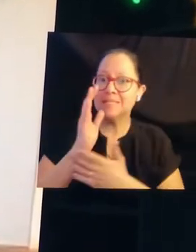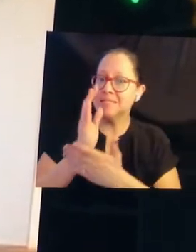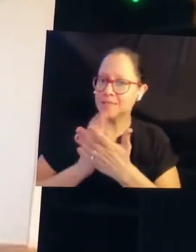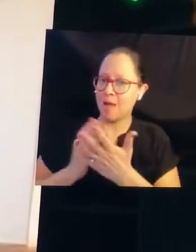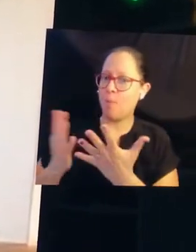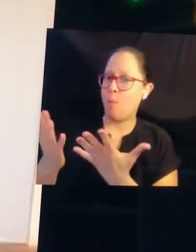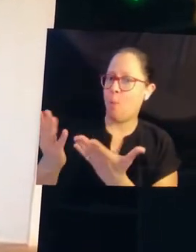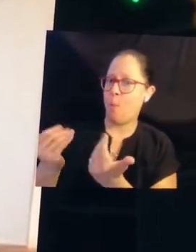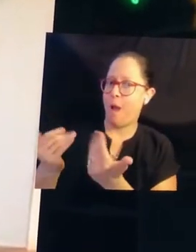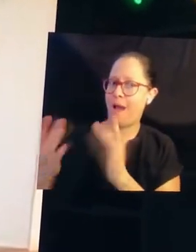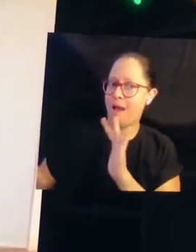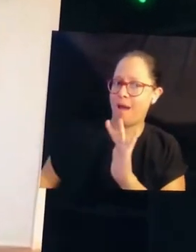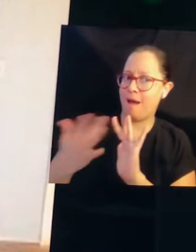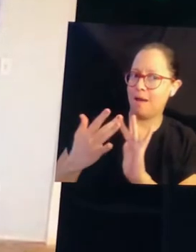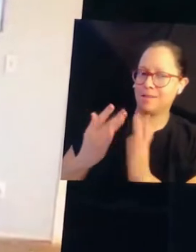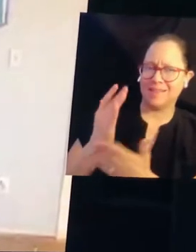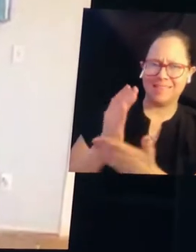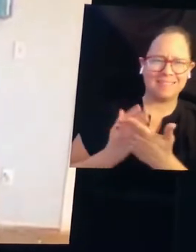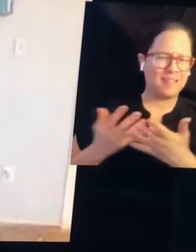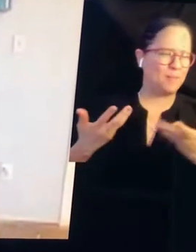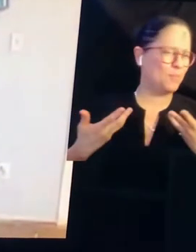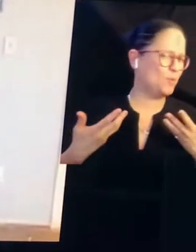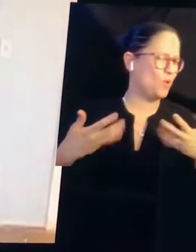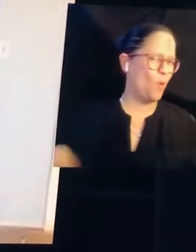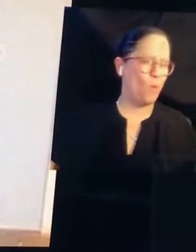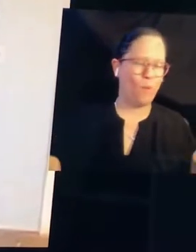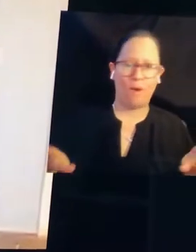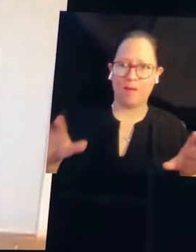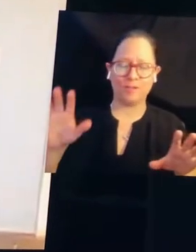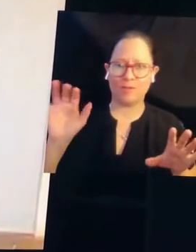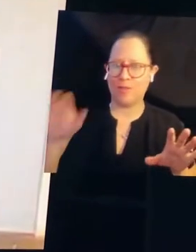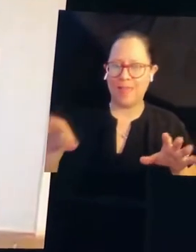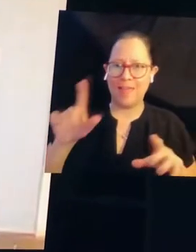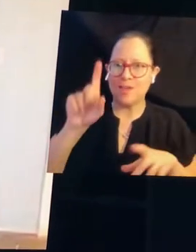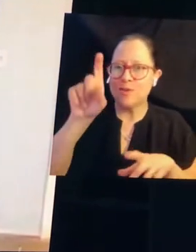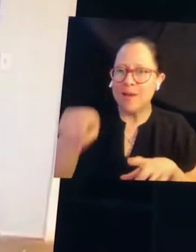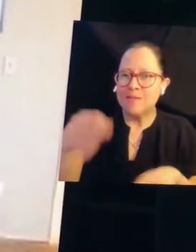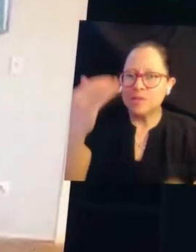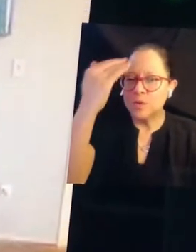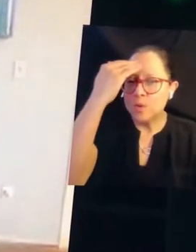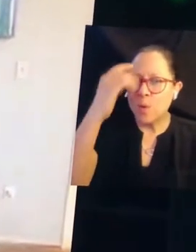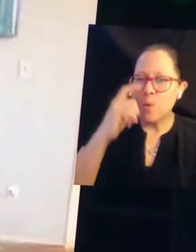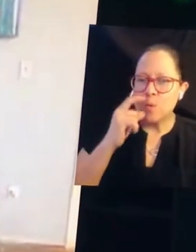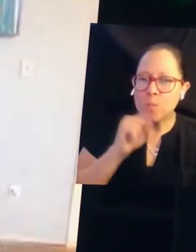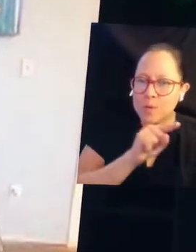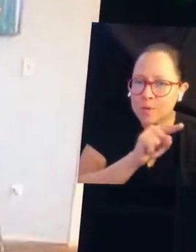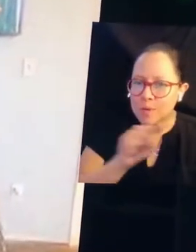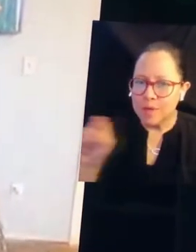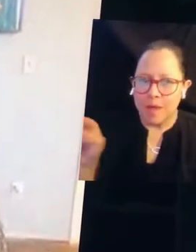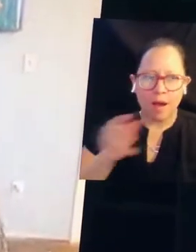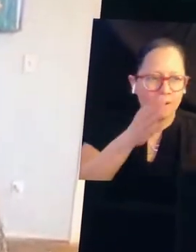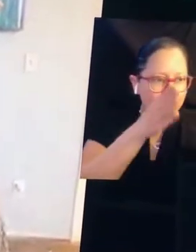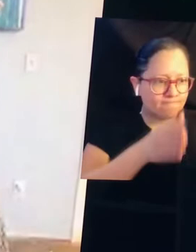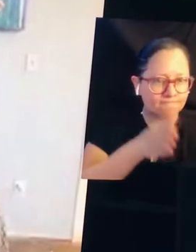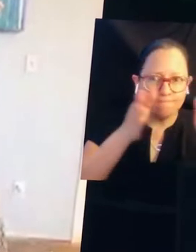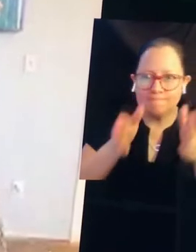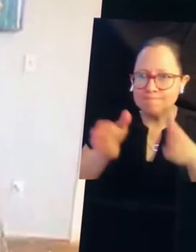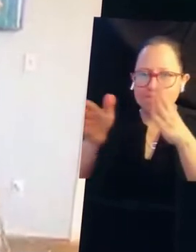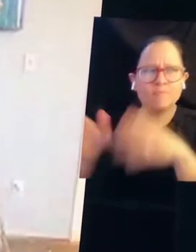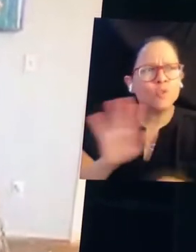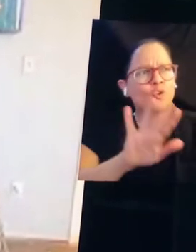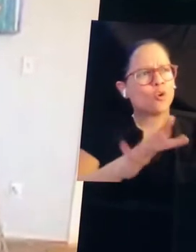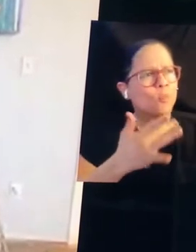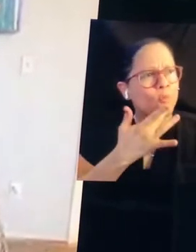go through and not either find out what their preferred method is or ask them what their preferred method is of